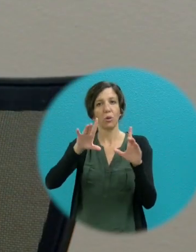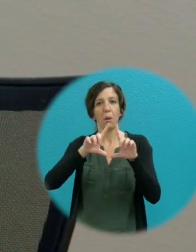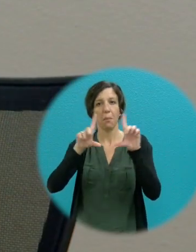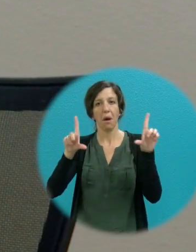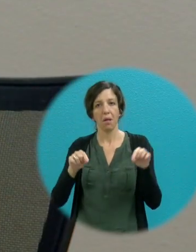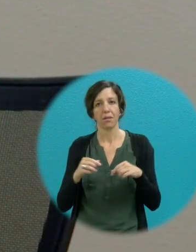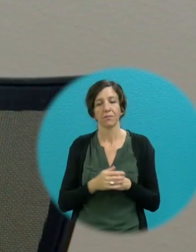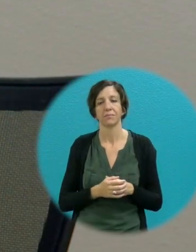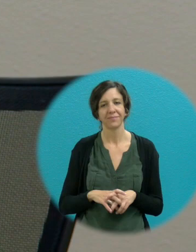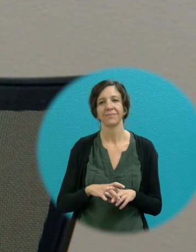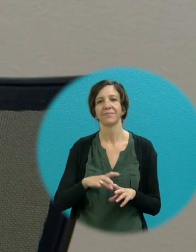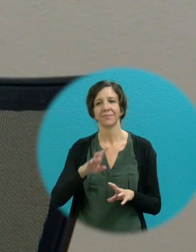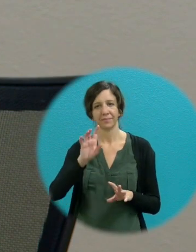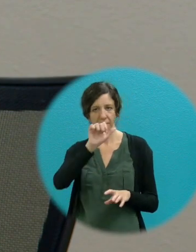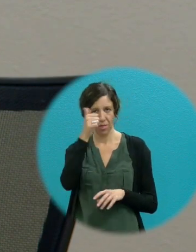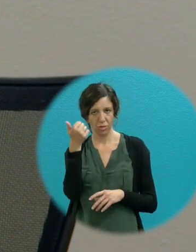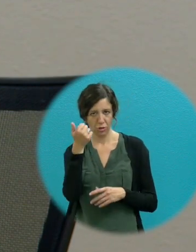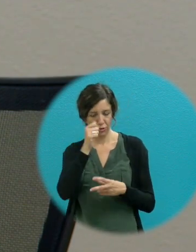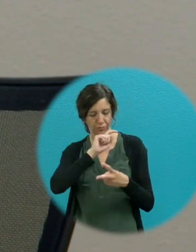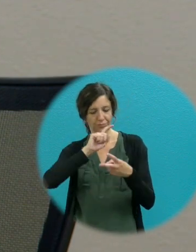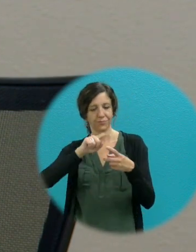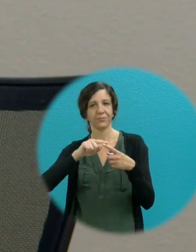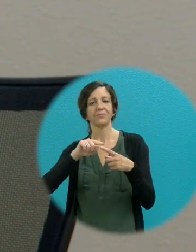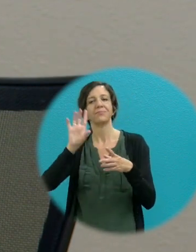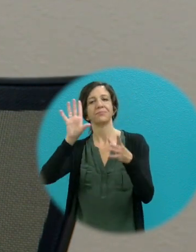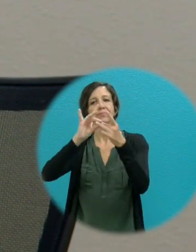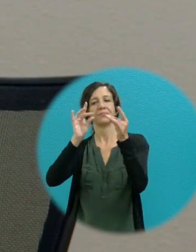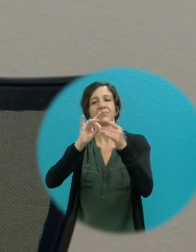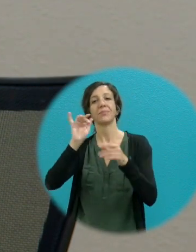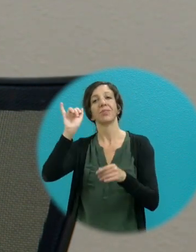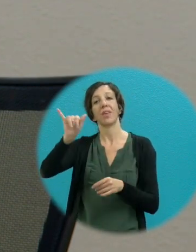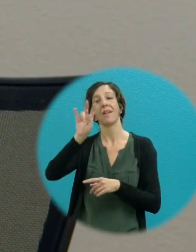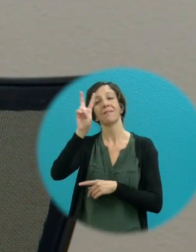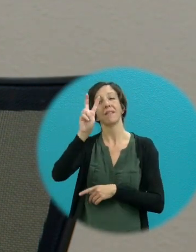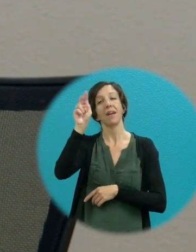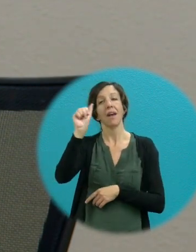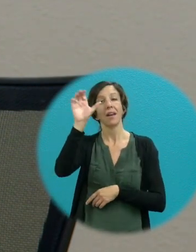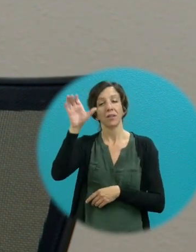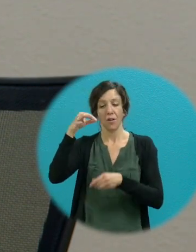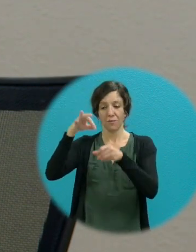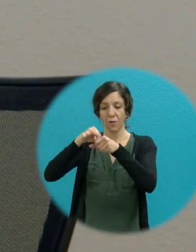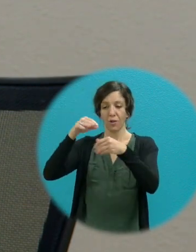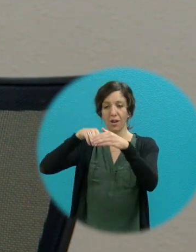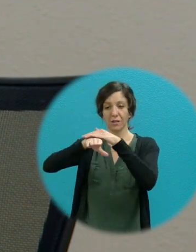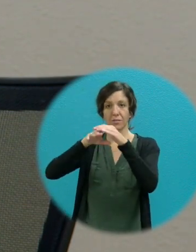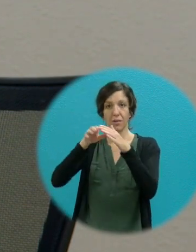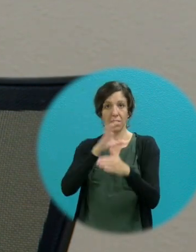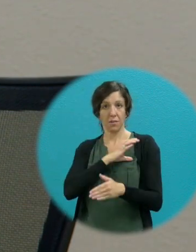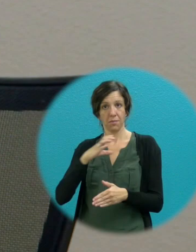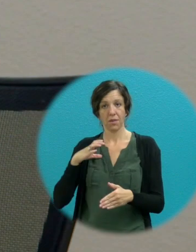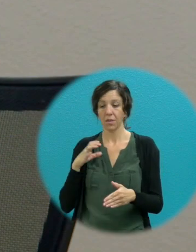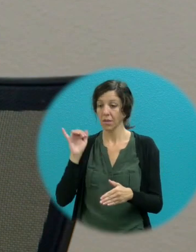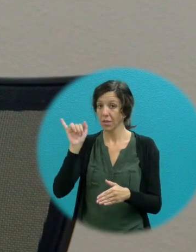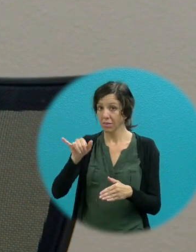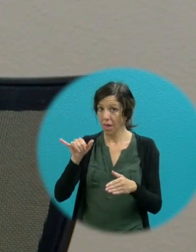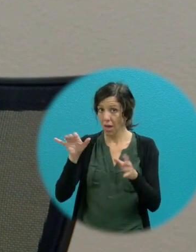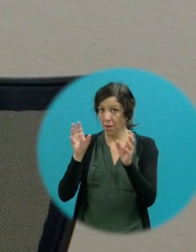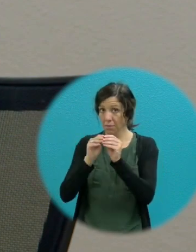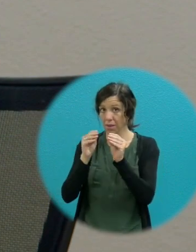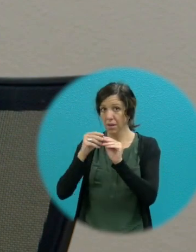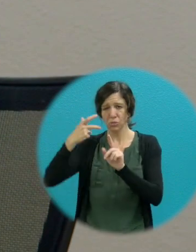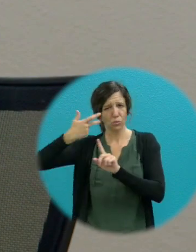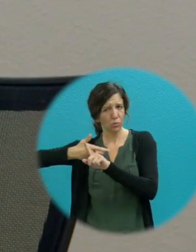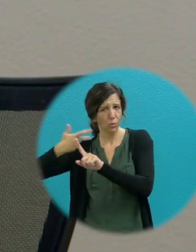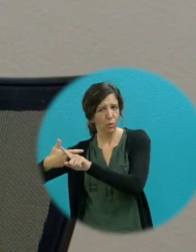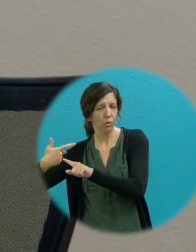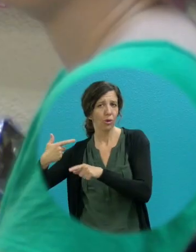Voter Accessibility Committee that you mentioned earlier, is that a meeting that happens regularly, like quarterly or on a certain day of the